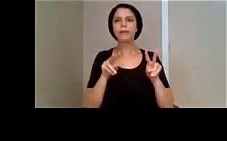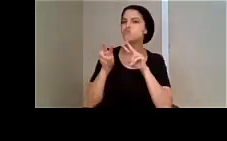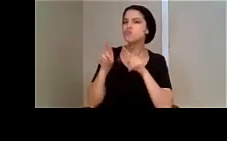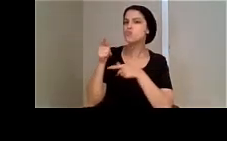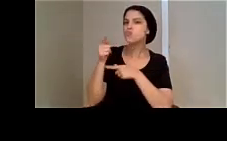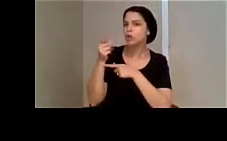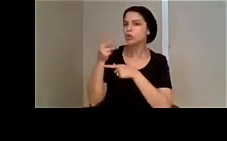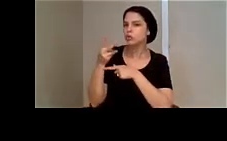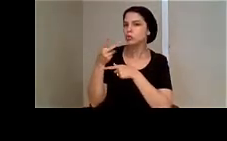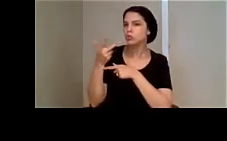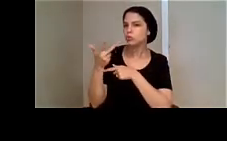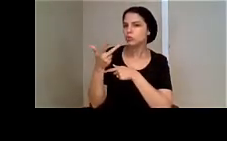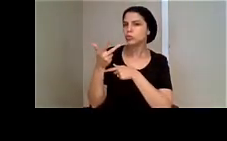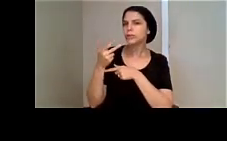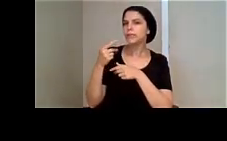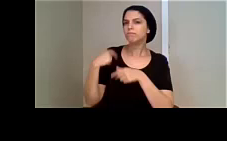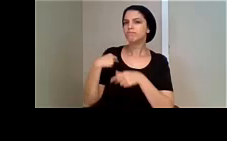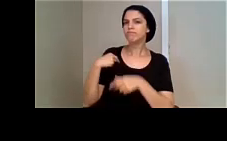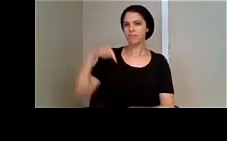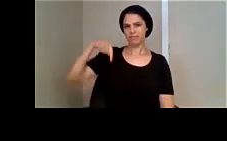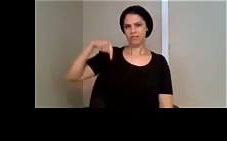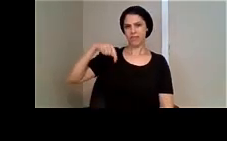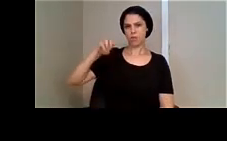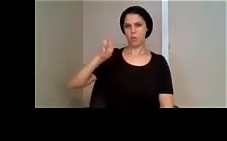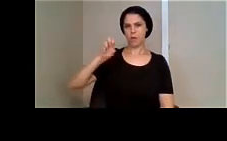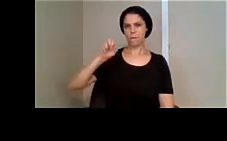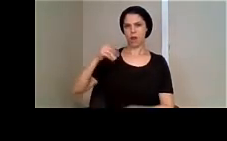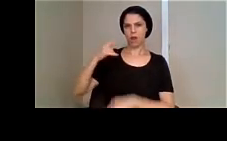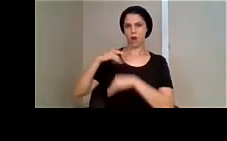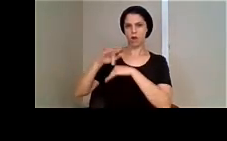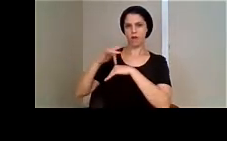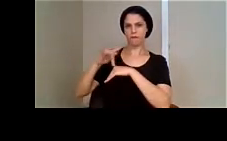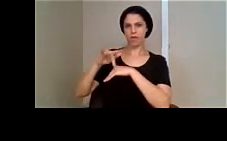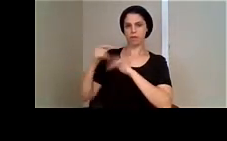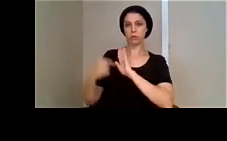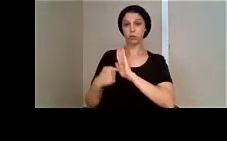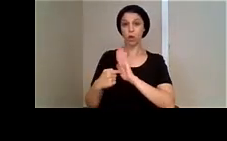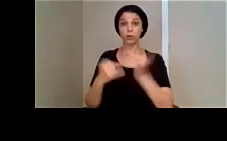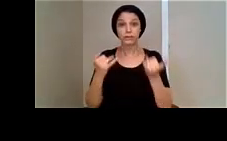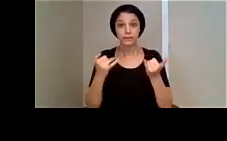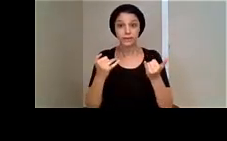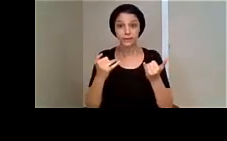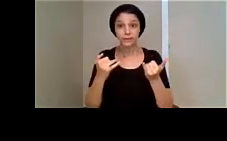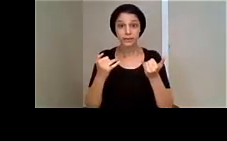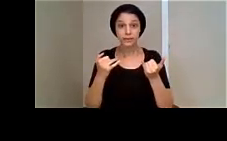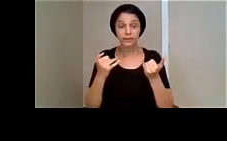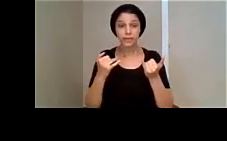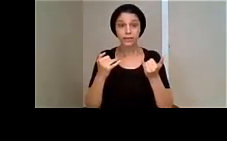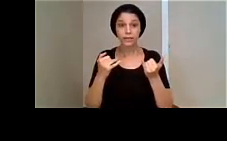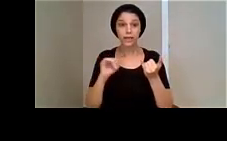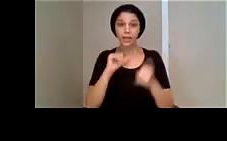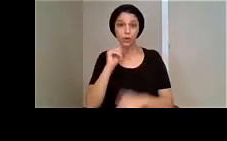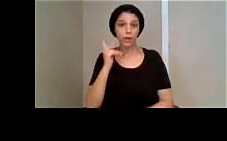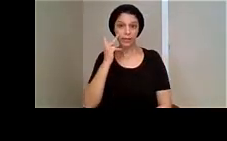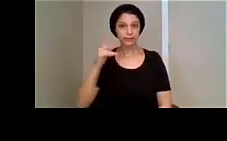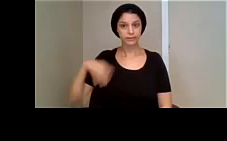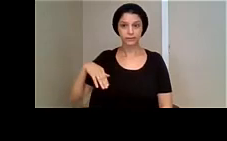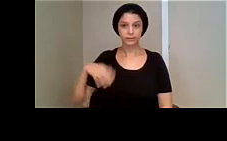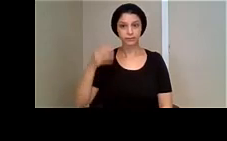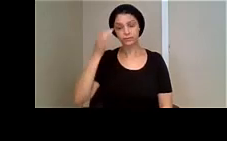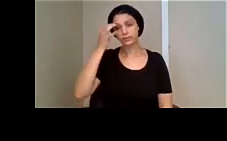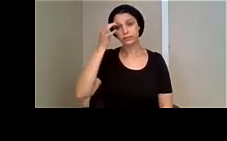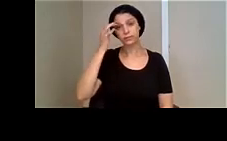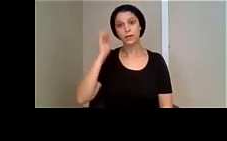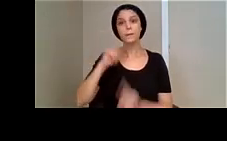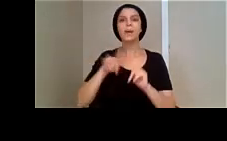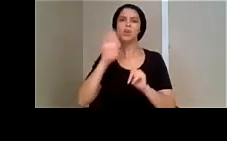the webinars that were offered in this playlist. This one that you're seeing today is not in there because today was the first day this one was offered. Eventually this